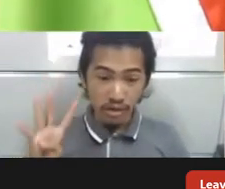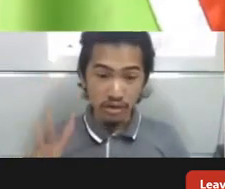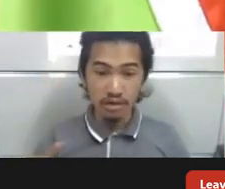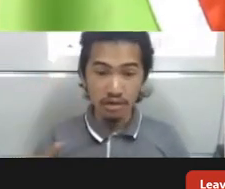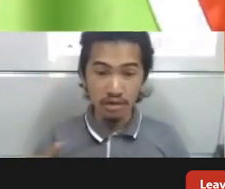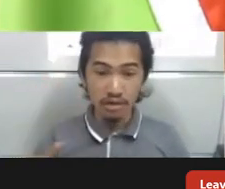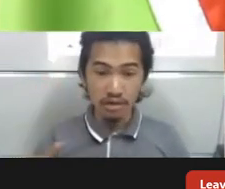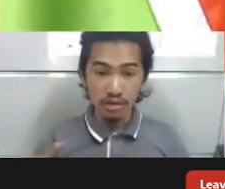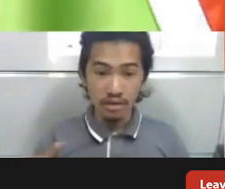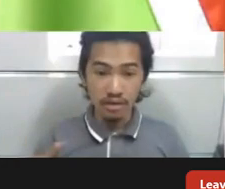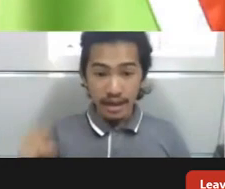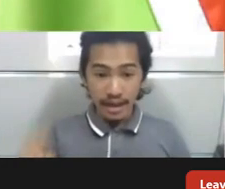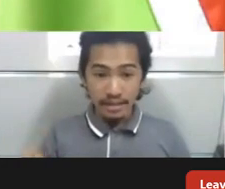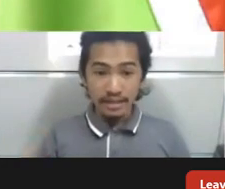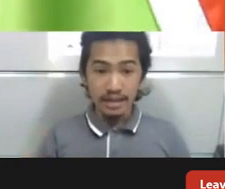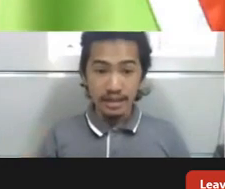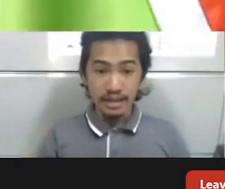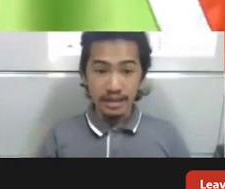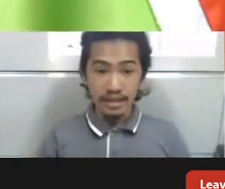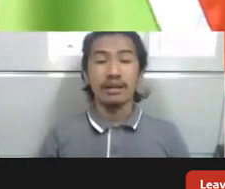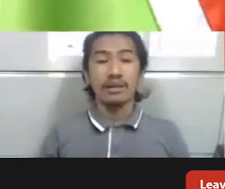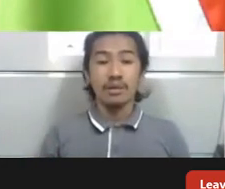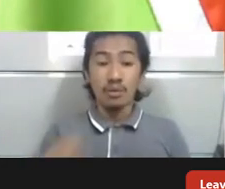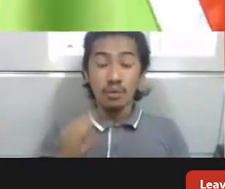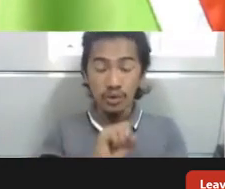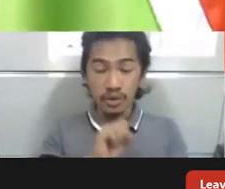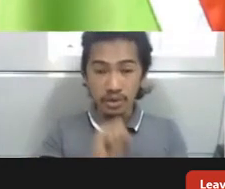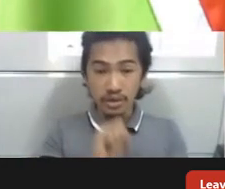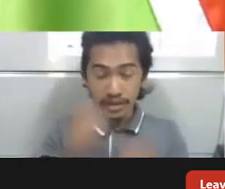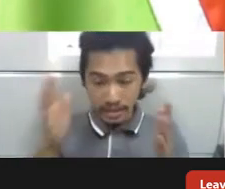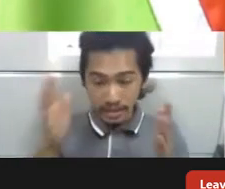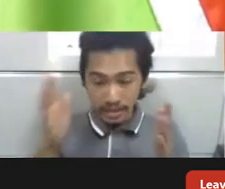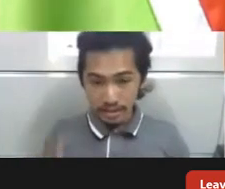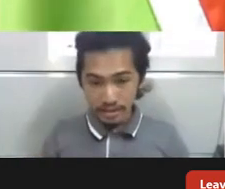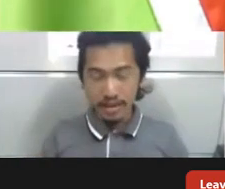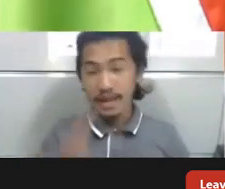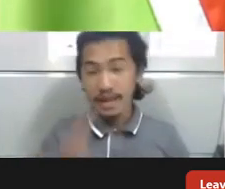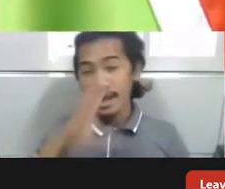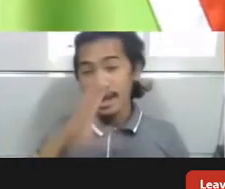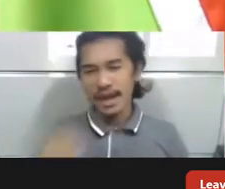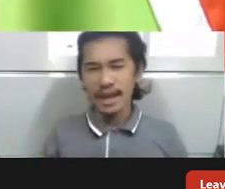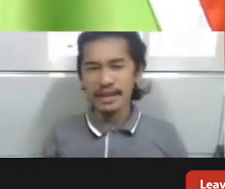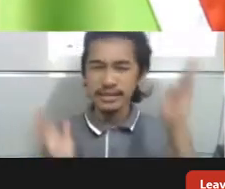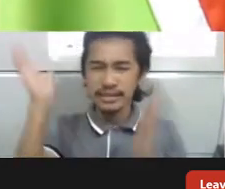as a stenographic reporter and has been in the